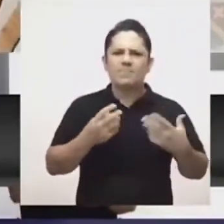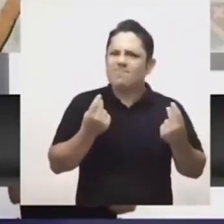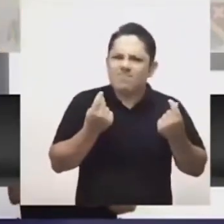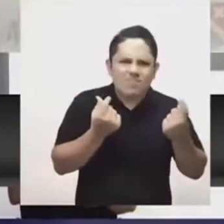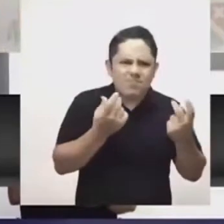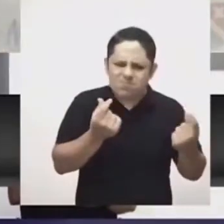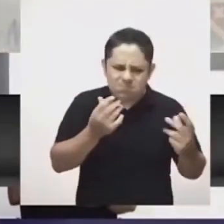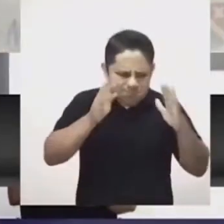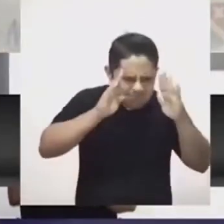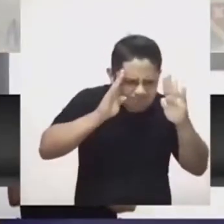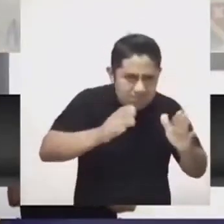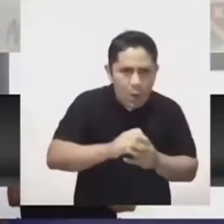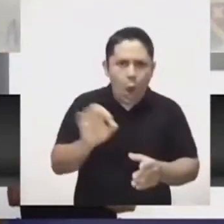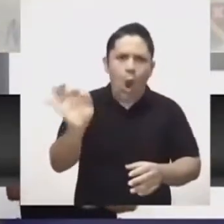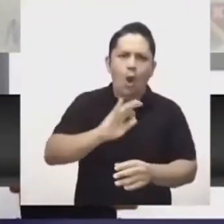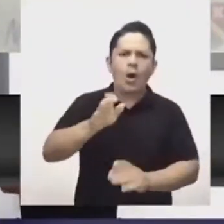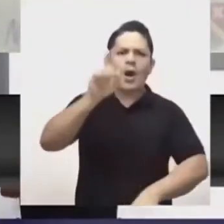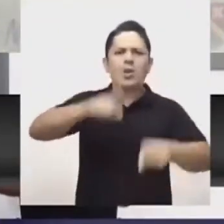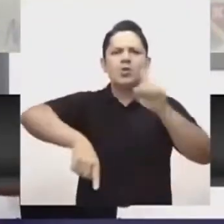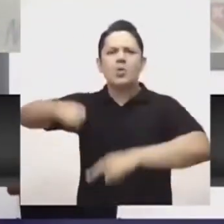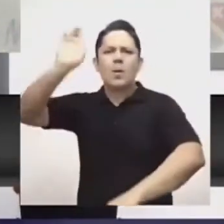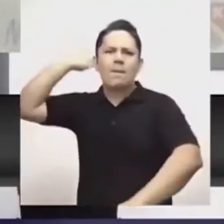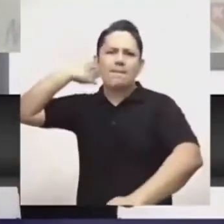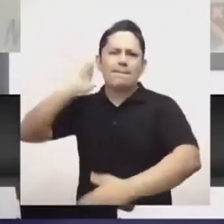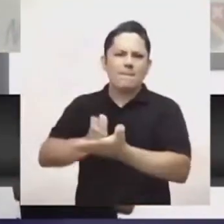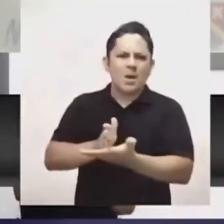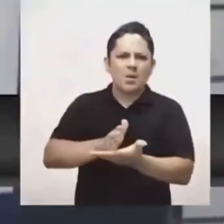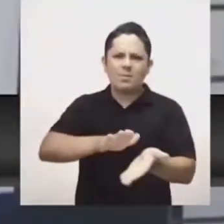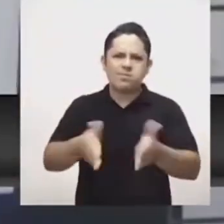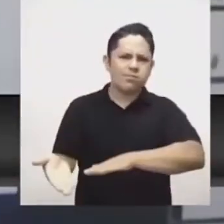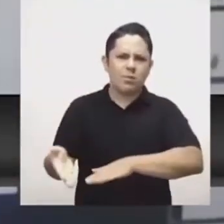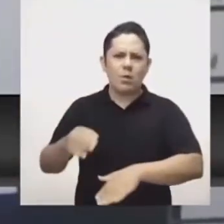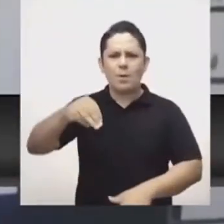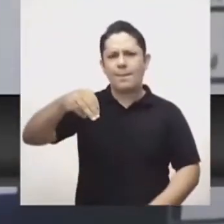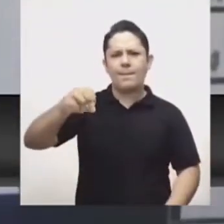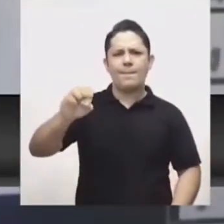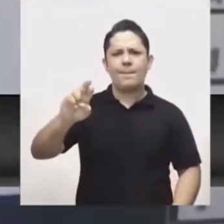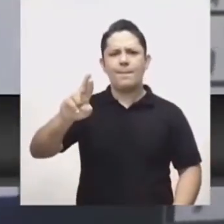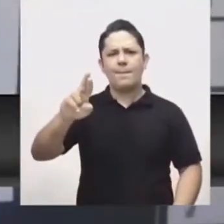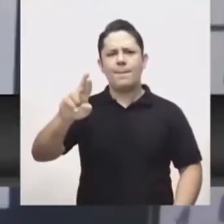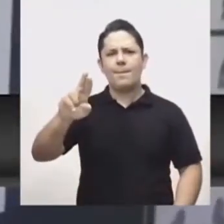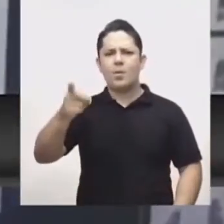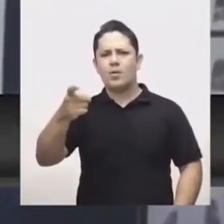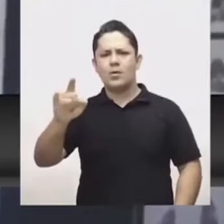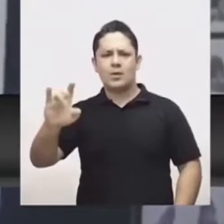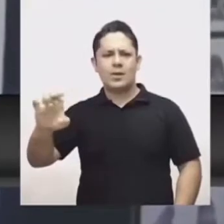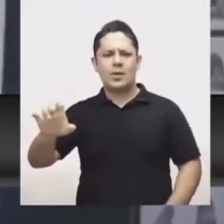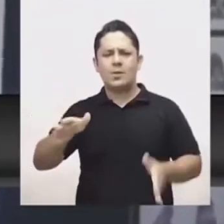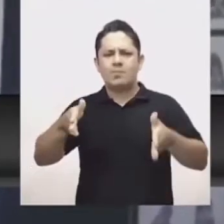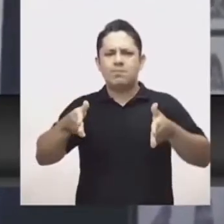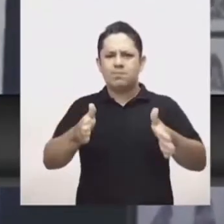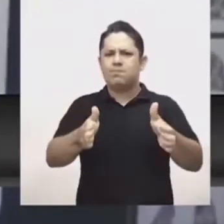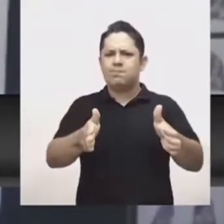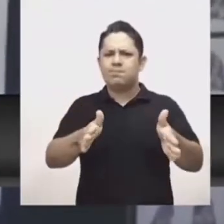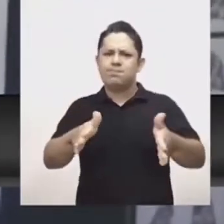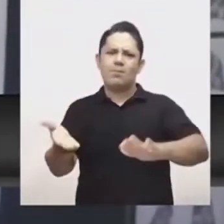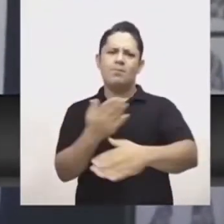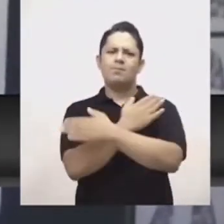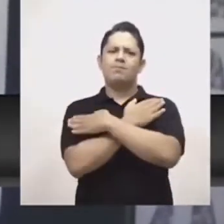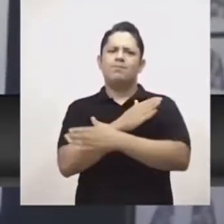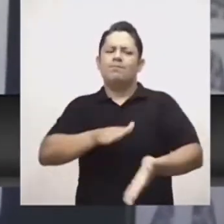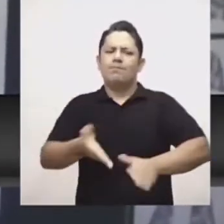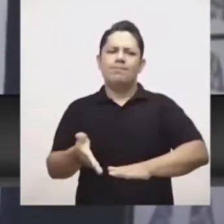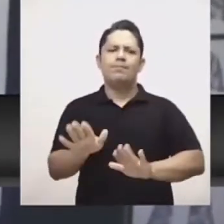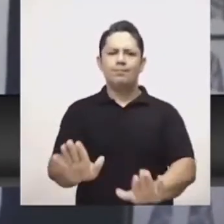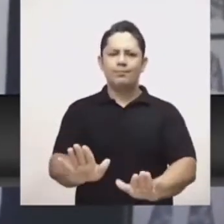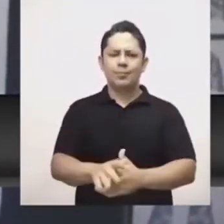positive patients have arrived drone that unfortunately have died. The department's specialists are amazed at how COVID-19 significantly affects the